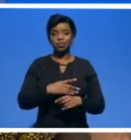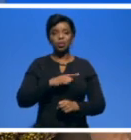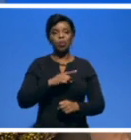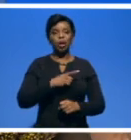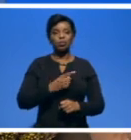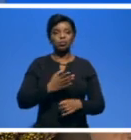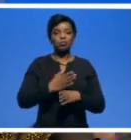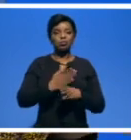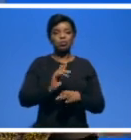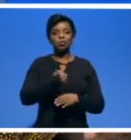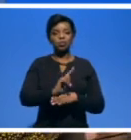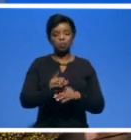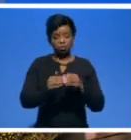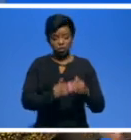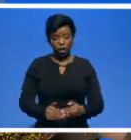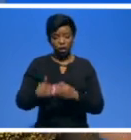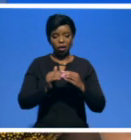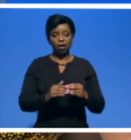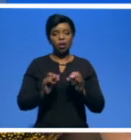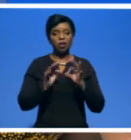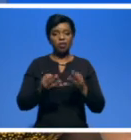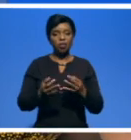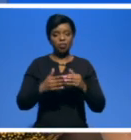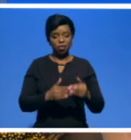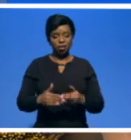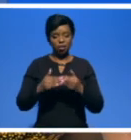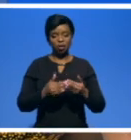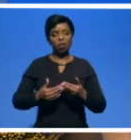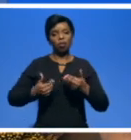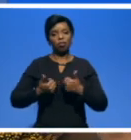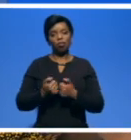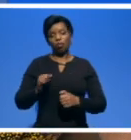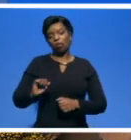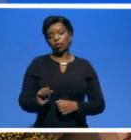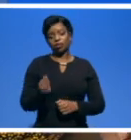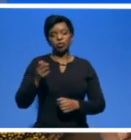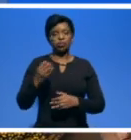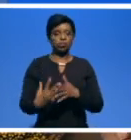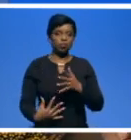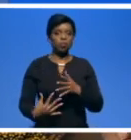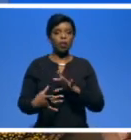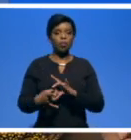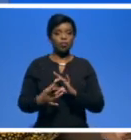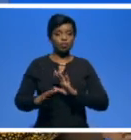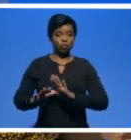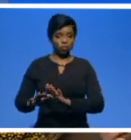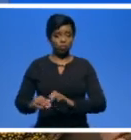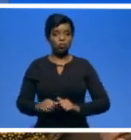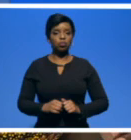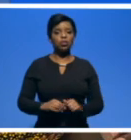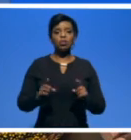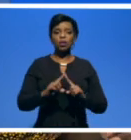tlhokomela malapa, go tlhokomela bana ba bona, le tlhokomela balekane, le tlhokomela maqheku. Bana ba sanke karolo go tsa moruo, bana ba